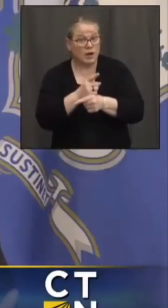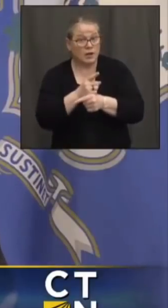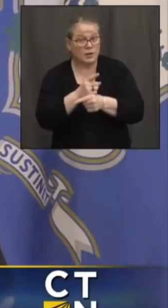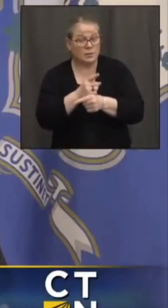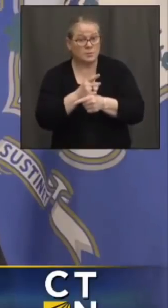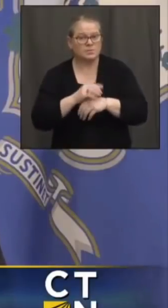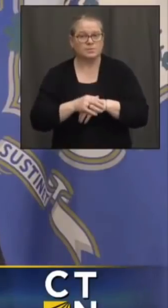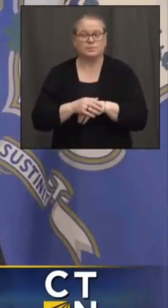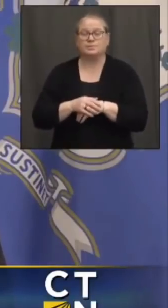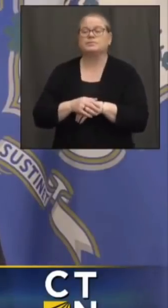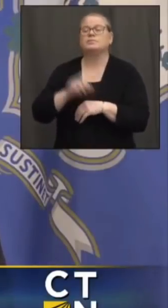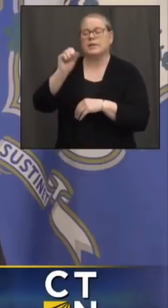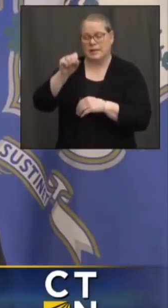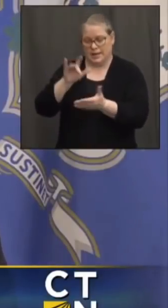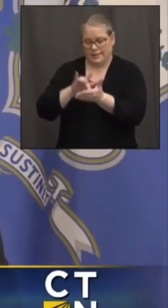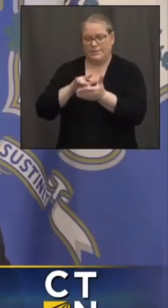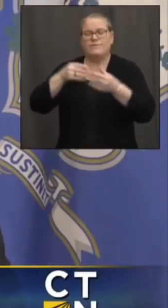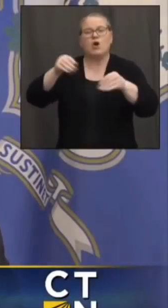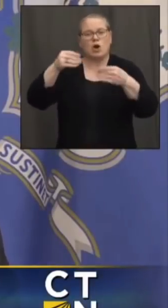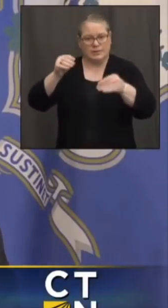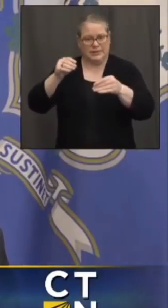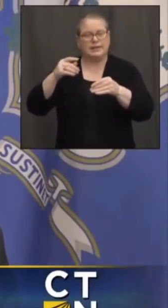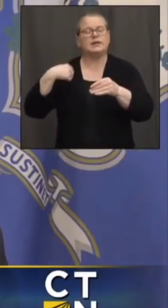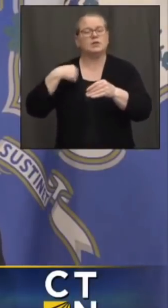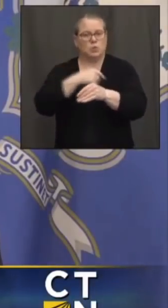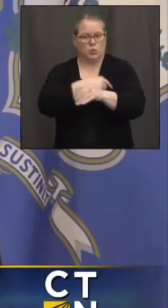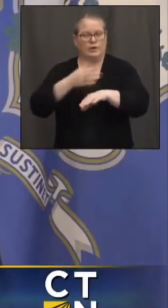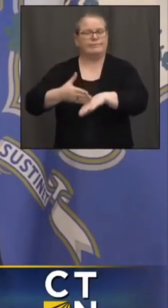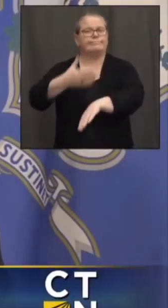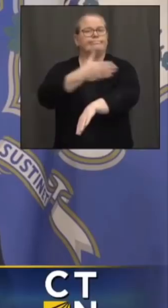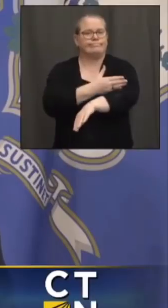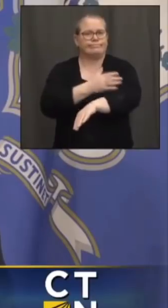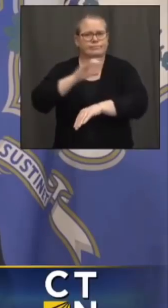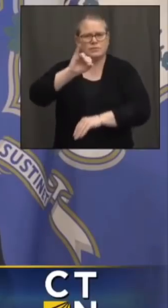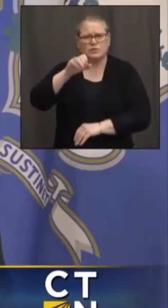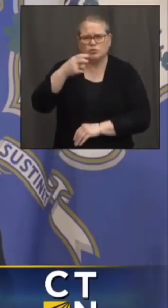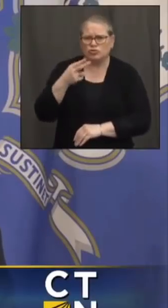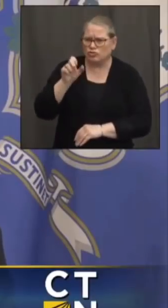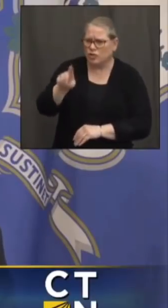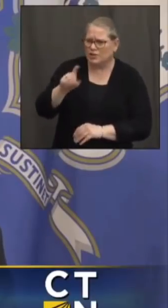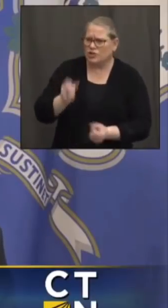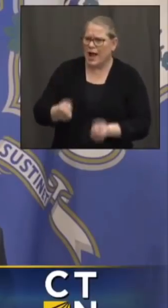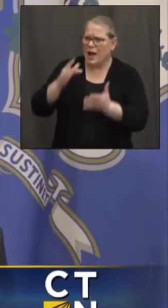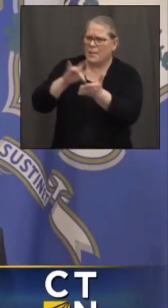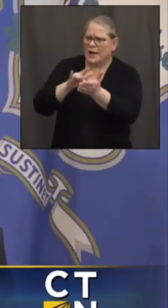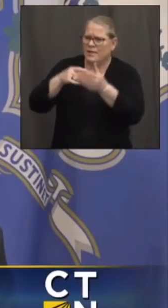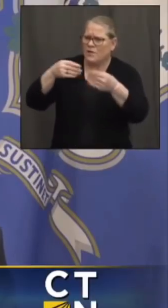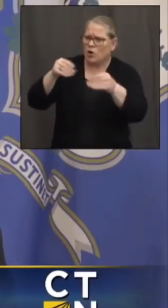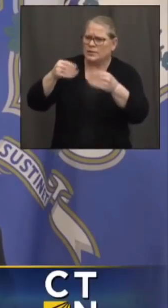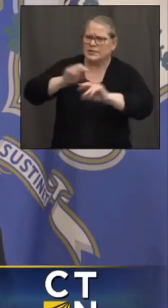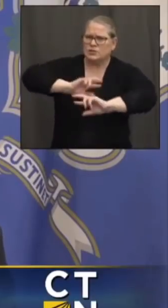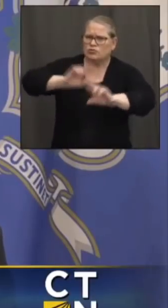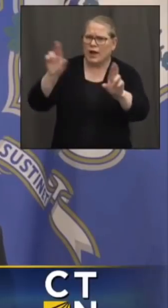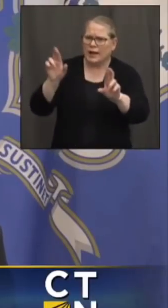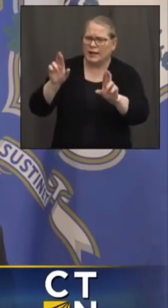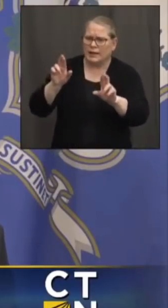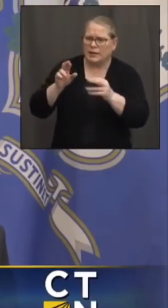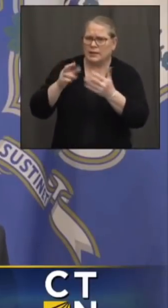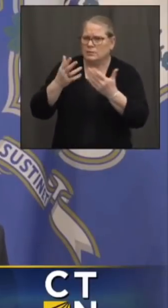Yeah, we've ramped up pharmacies. Hey, Josh, you know how many pharmacies we have right now and maybe what the schedule could be over the next couple of